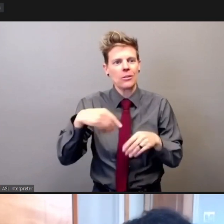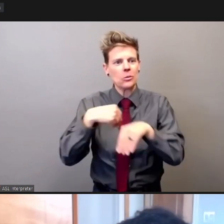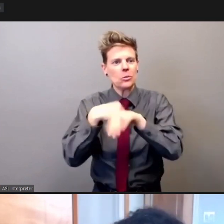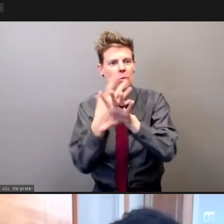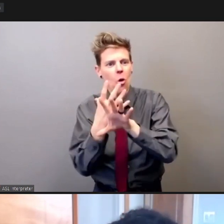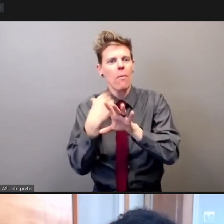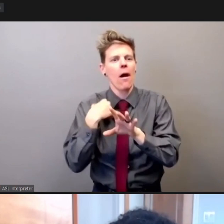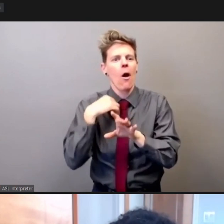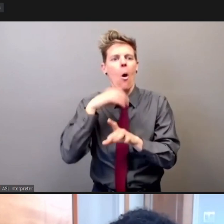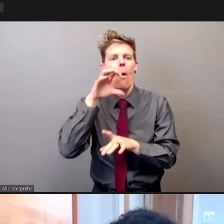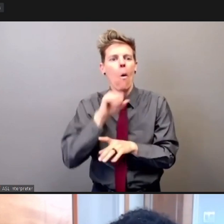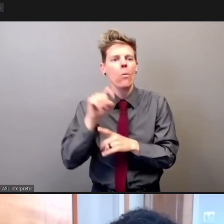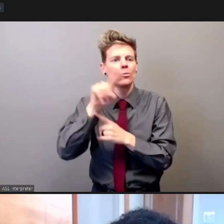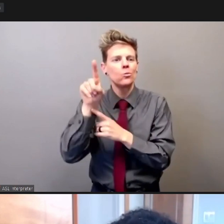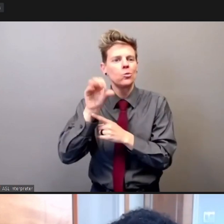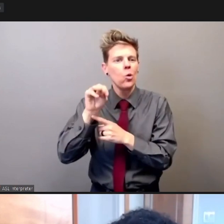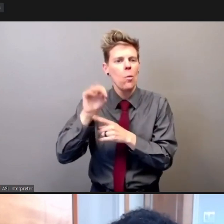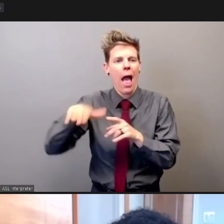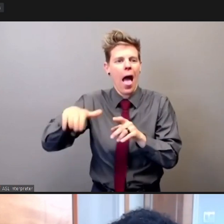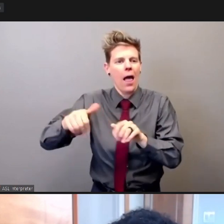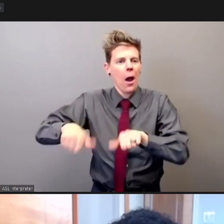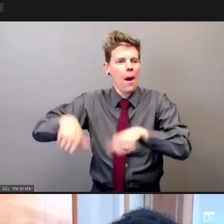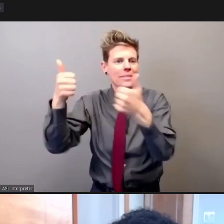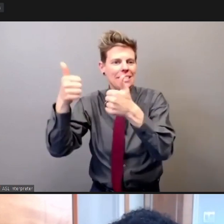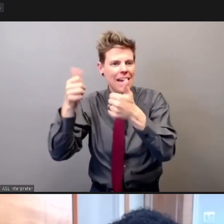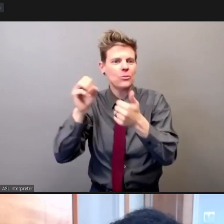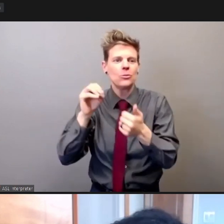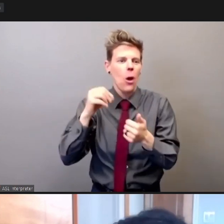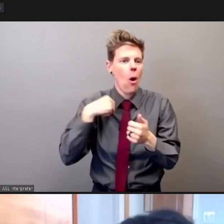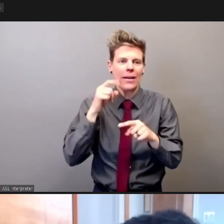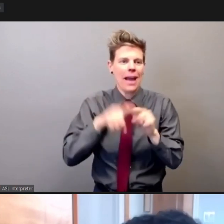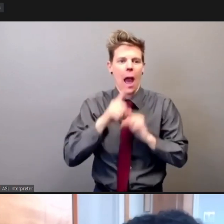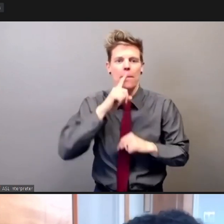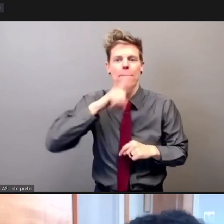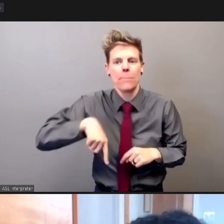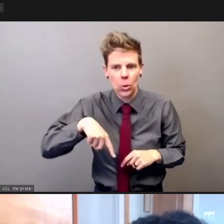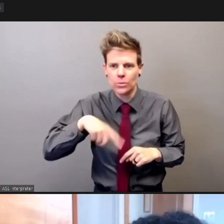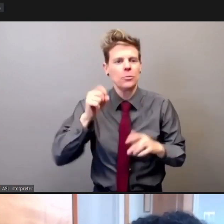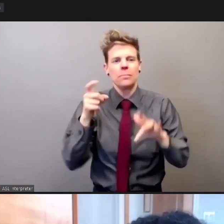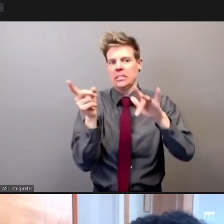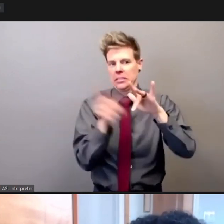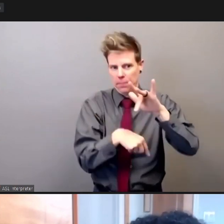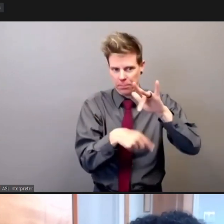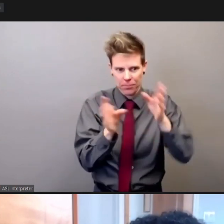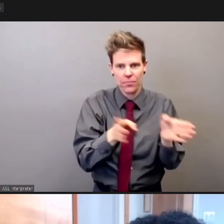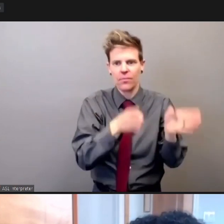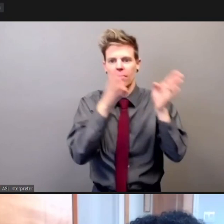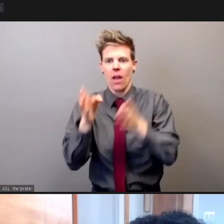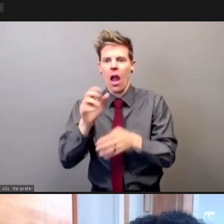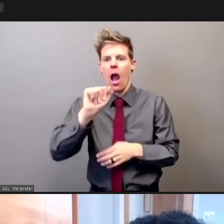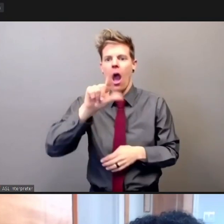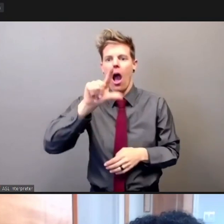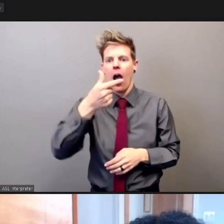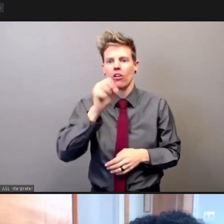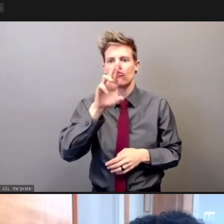figure that out. Next, we'll go to Algernon Damaso with the Las Cruces Sun News.